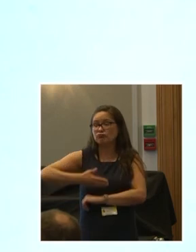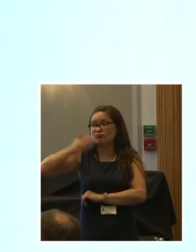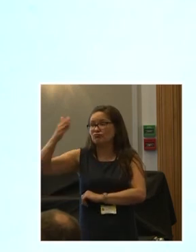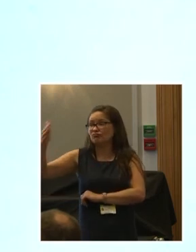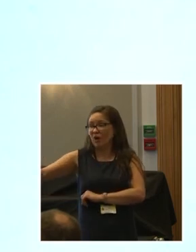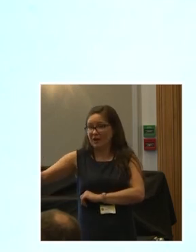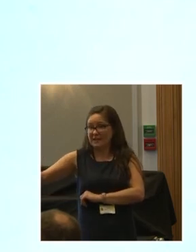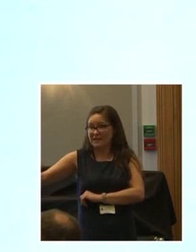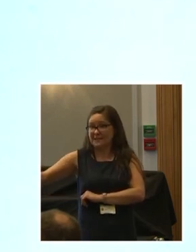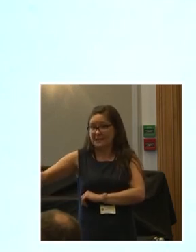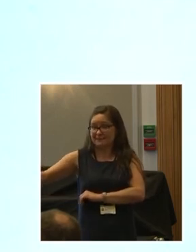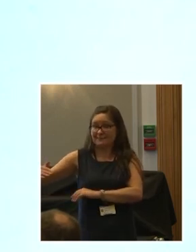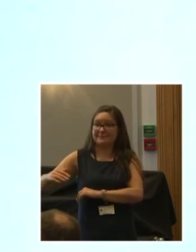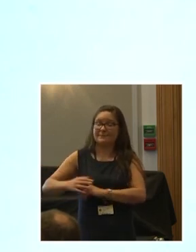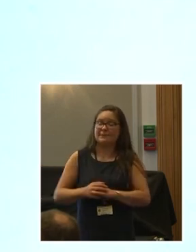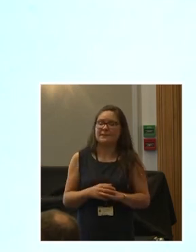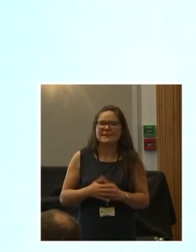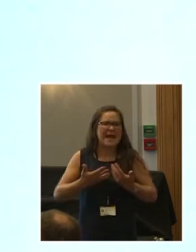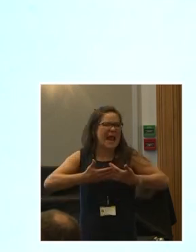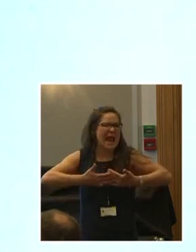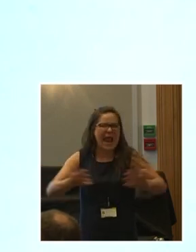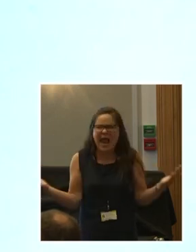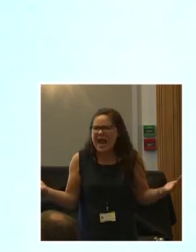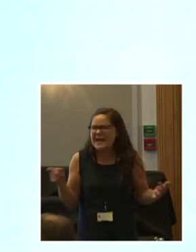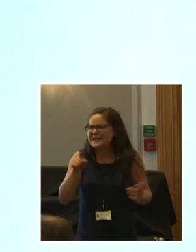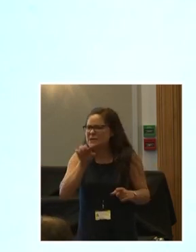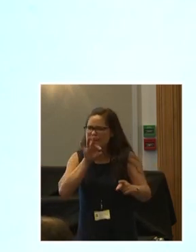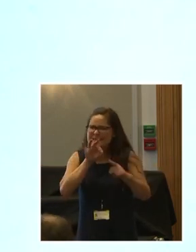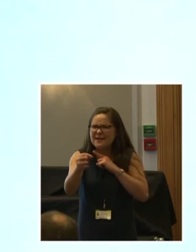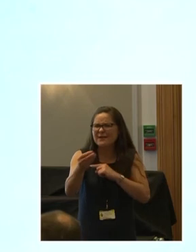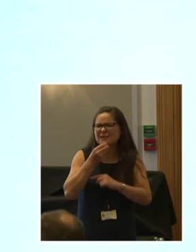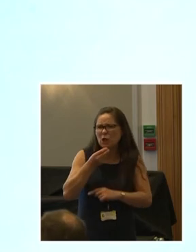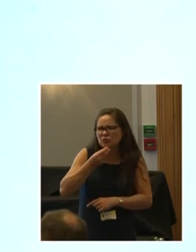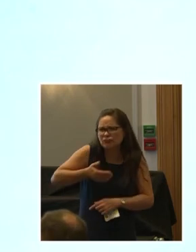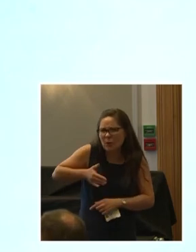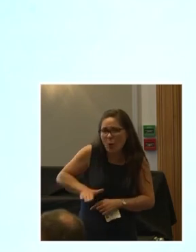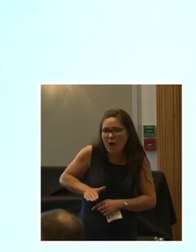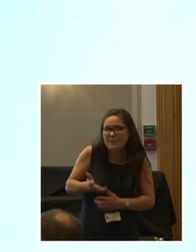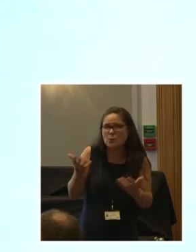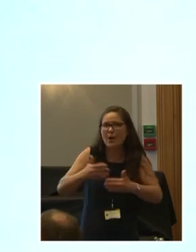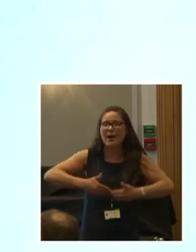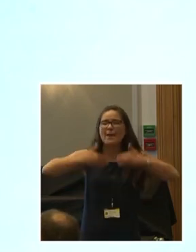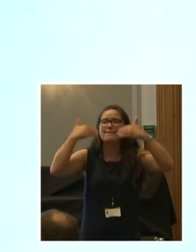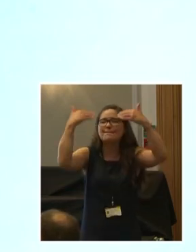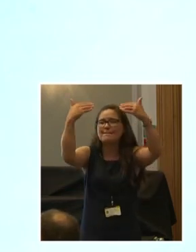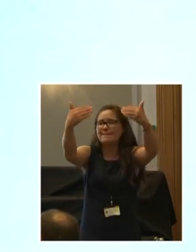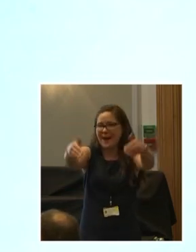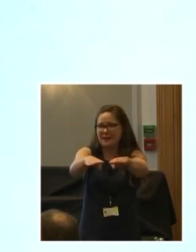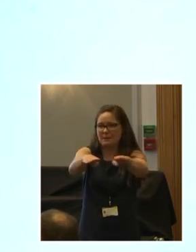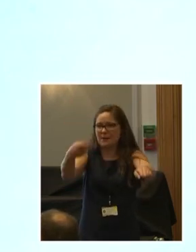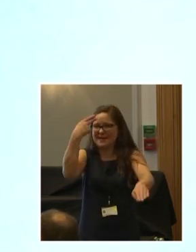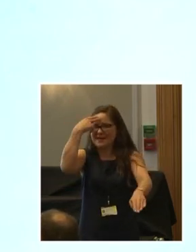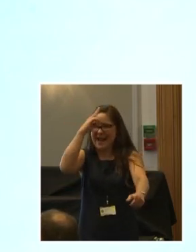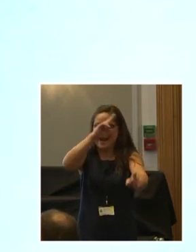Anybody who asked for a specific dietary requirements, those are in the back of the room and your names are